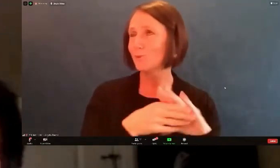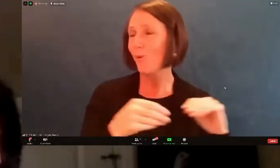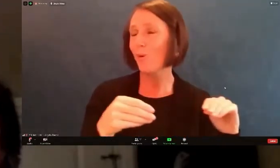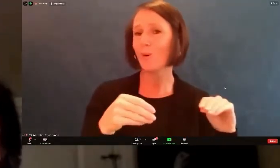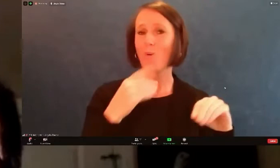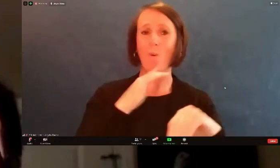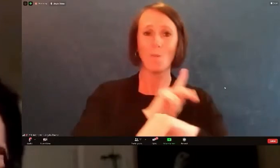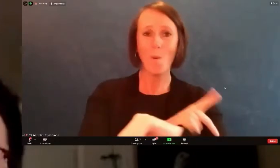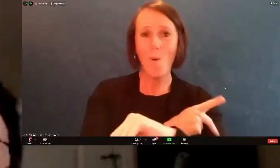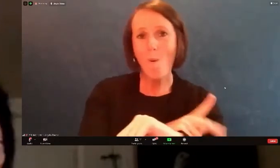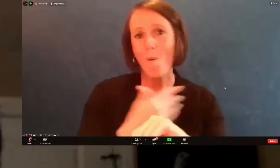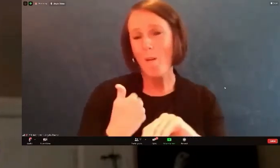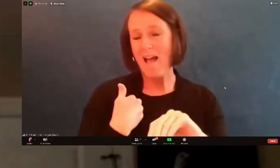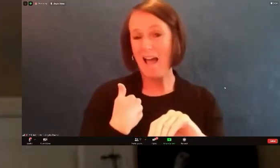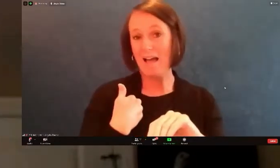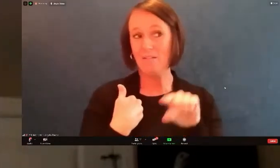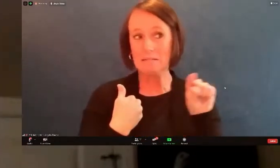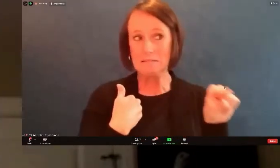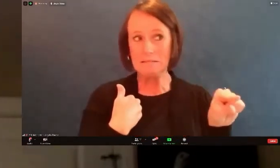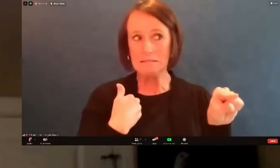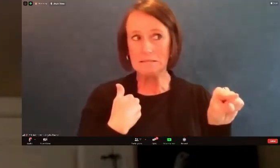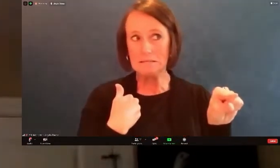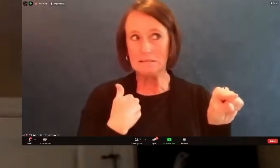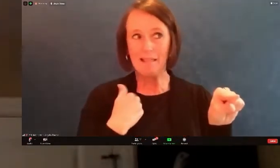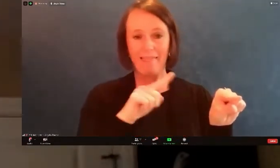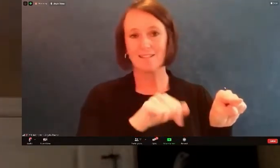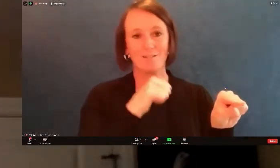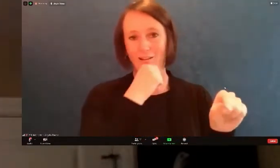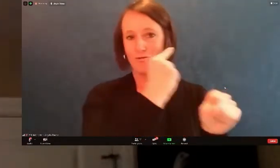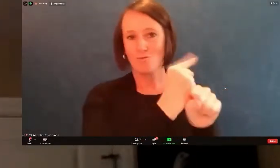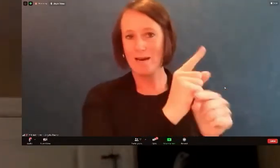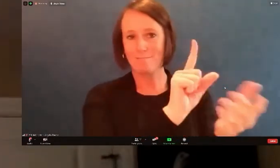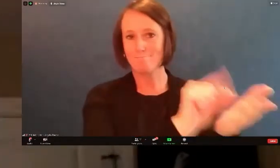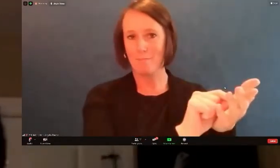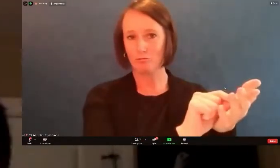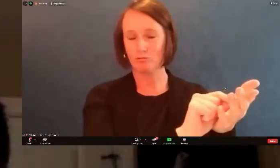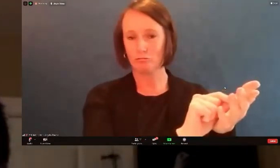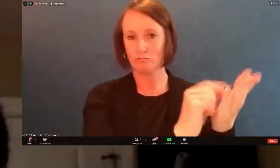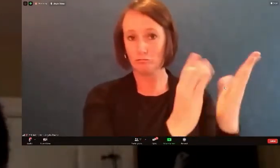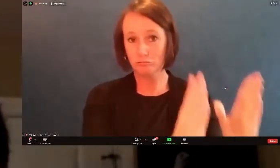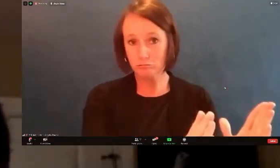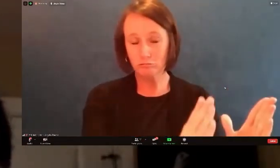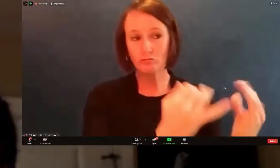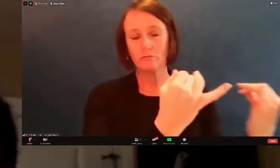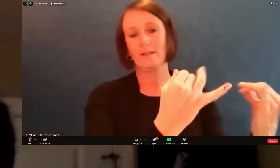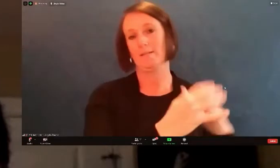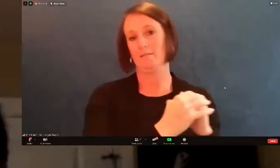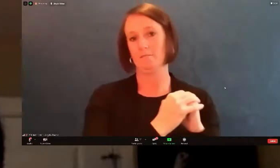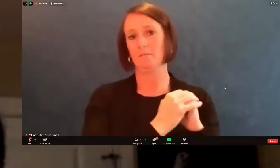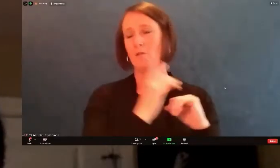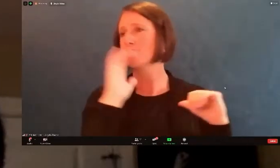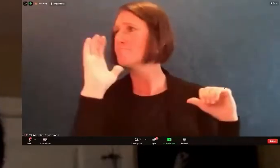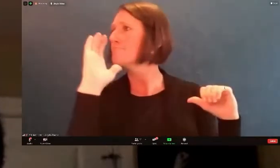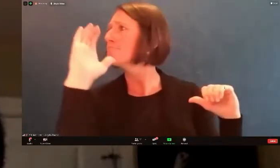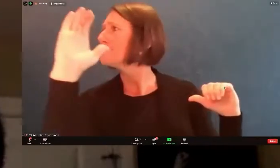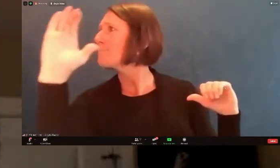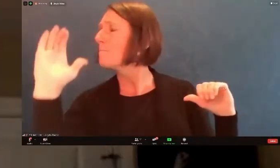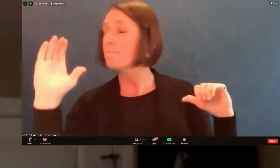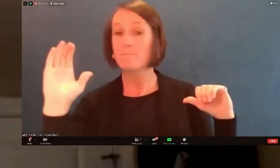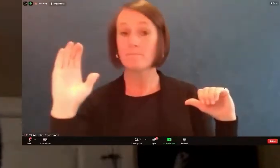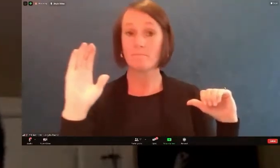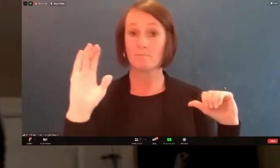the right publisher right now. And I've been so lucky to work. And I do want to say that for anybody who wants to be a